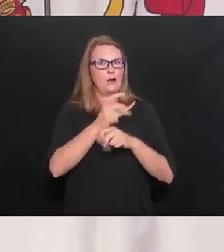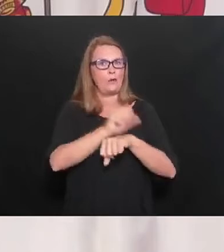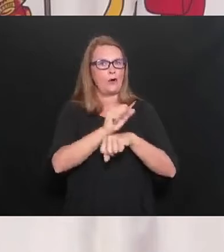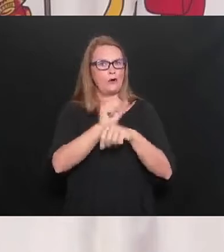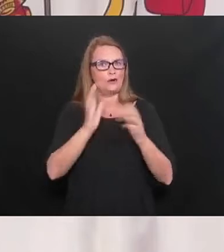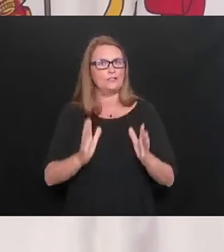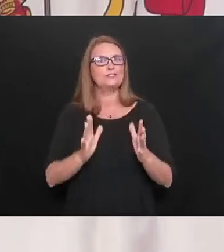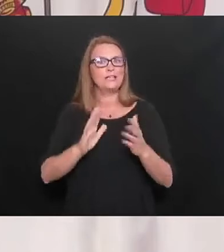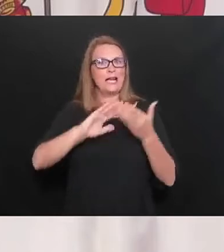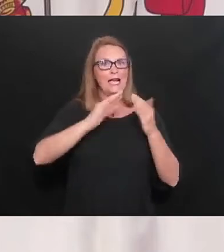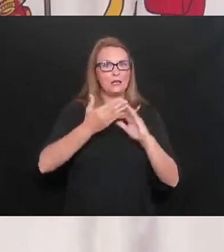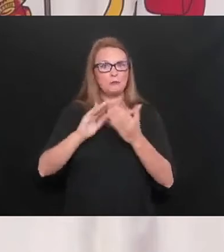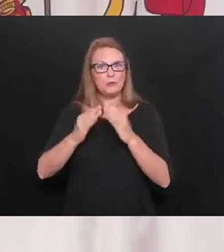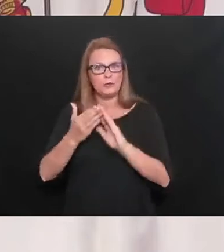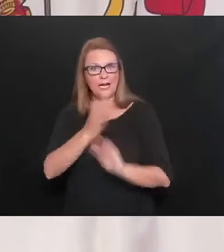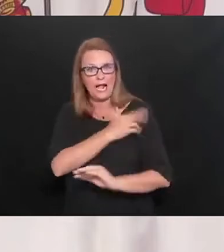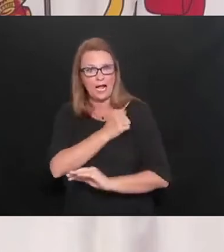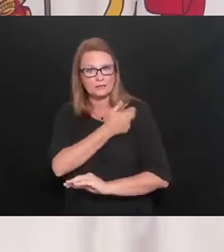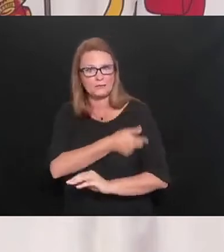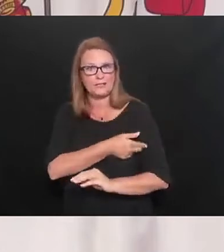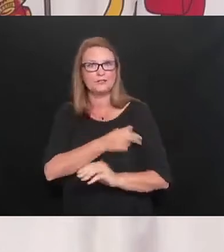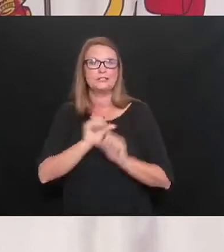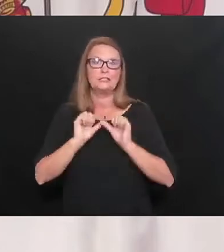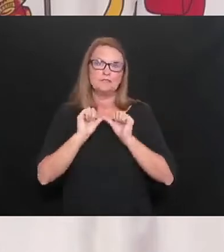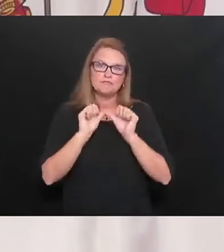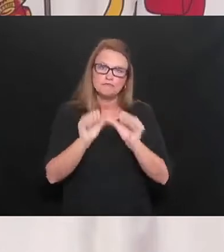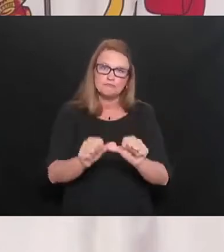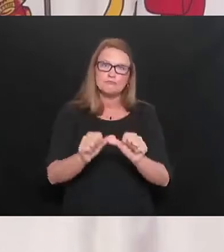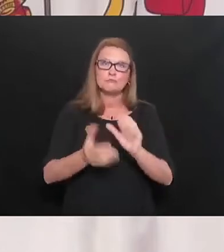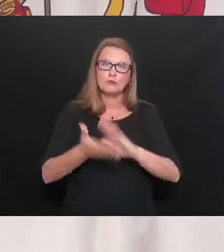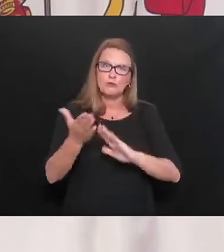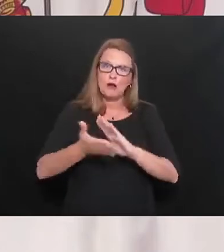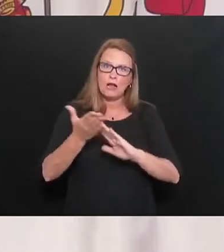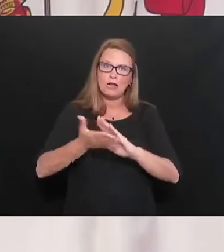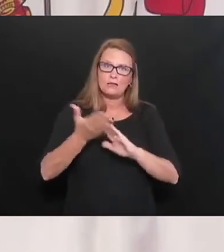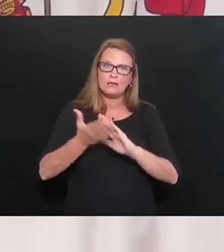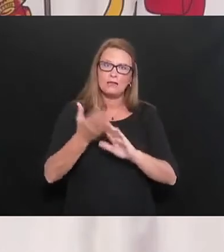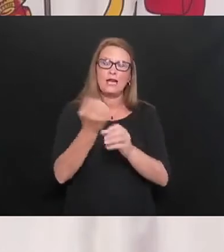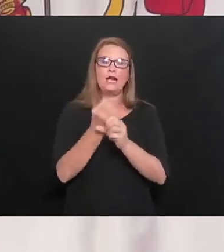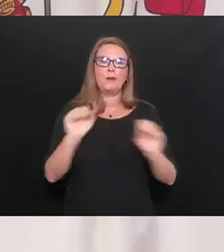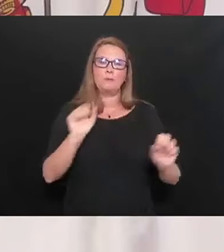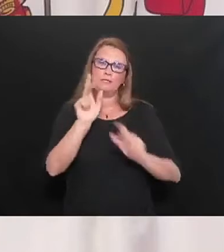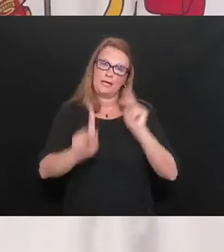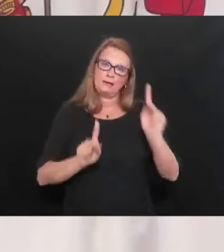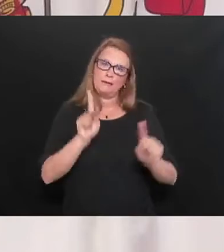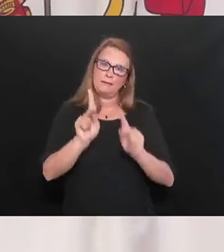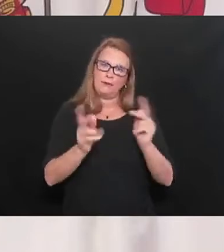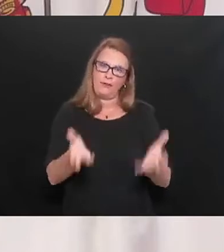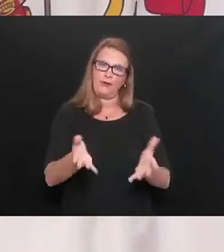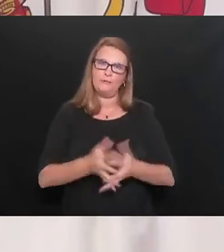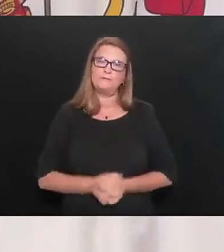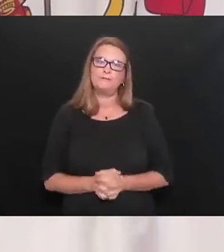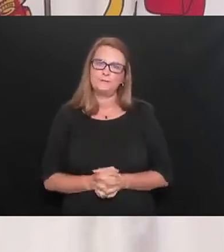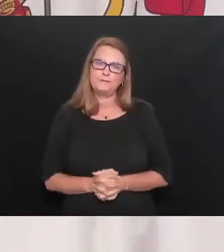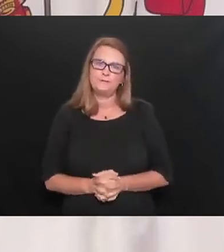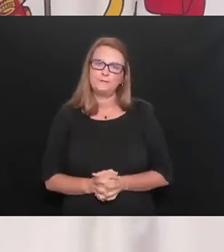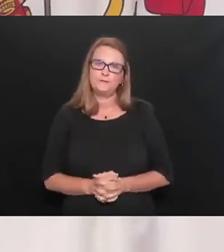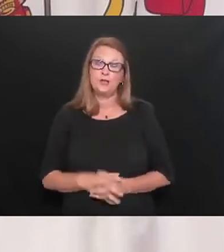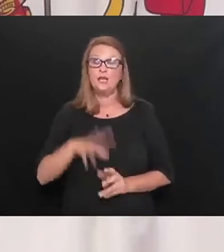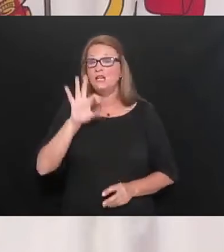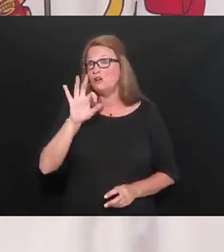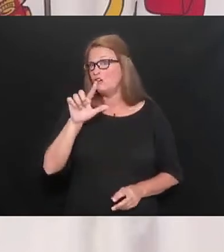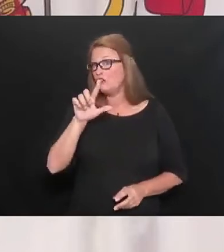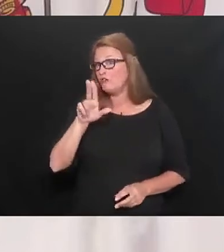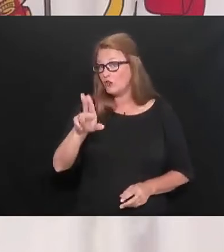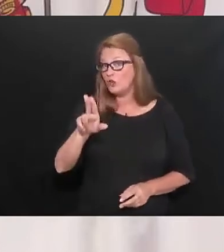that our community hospitals and everyone stays up online and everything to be able to protect all of us. From the standpoint of the flu